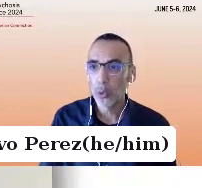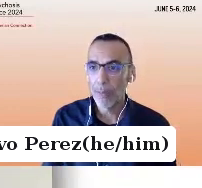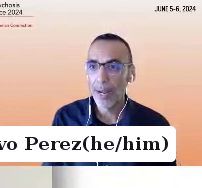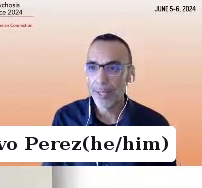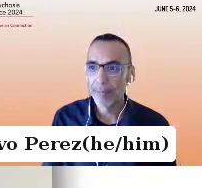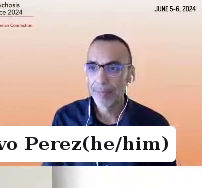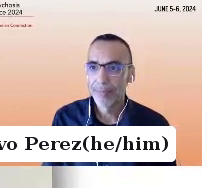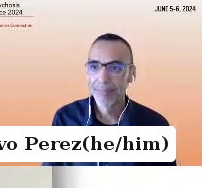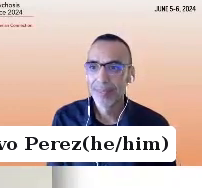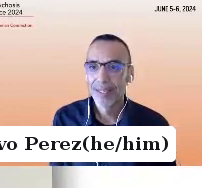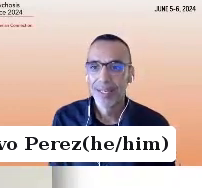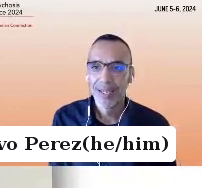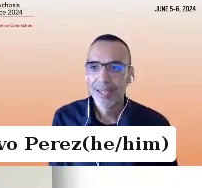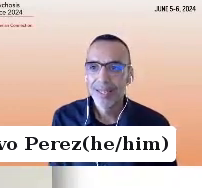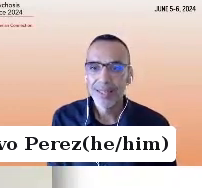what we're doing better.